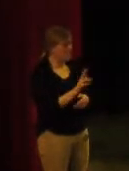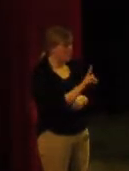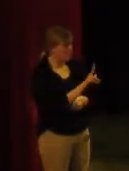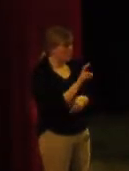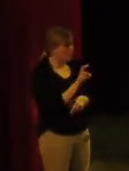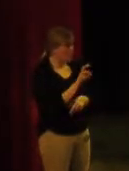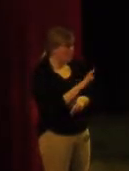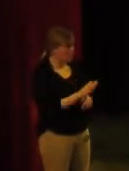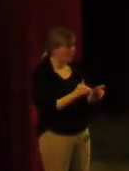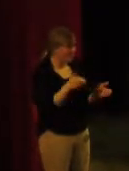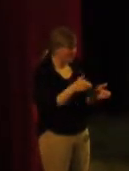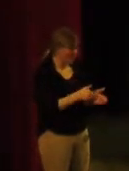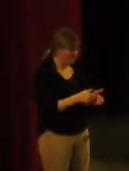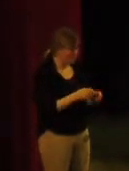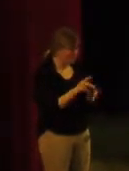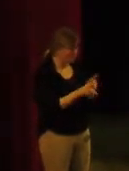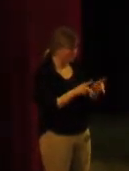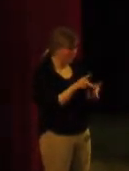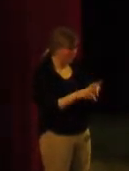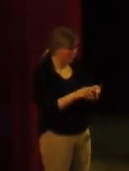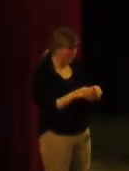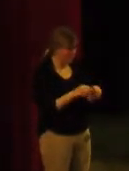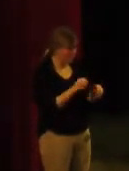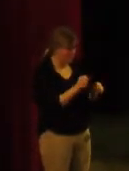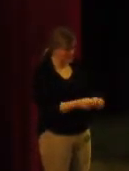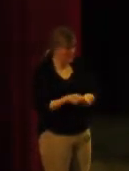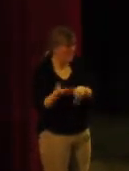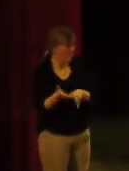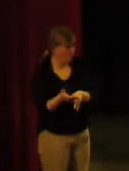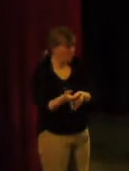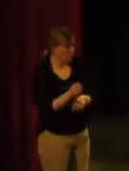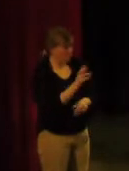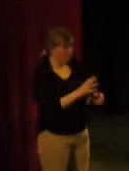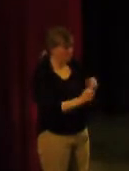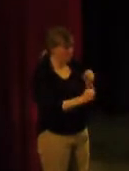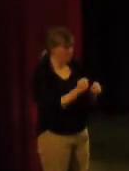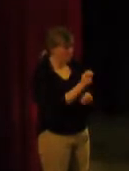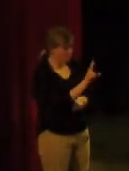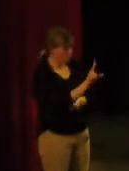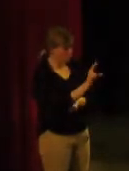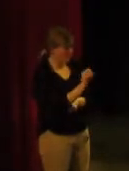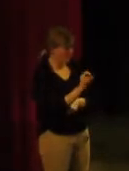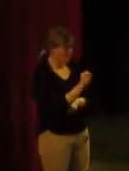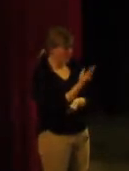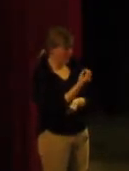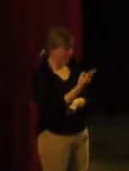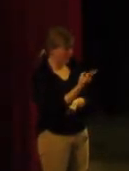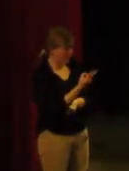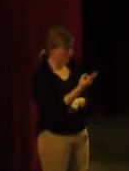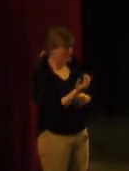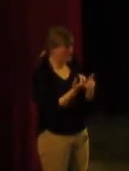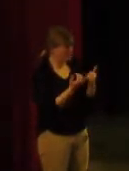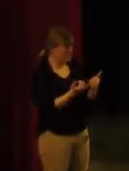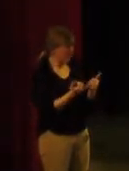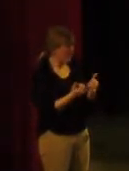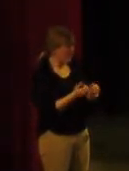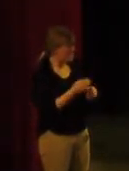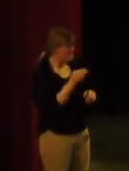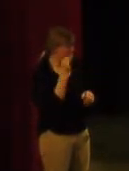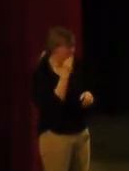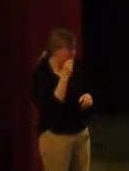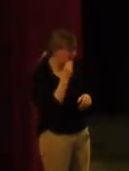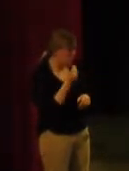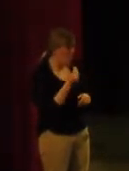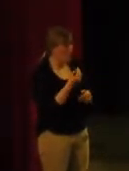300,000 people deported in 2012. The current administration has deported more people back across the southern border from Mexico and